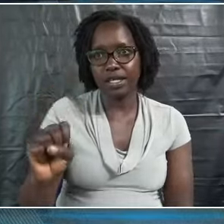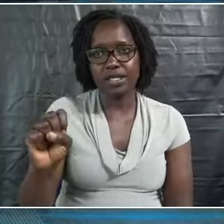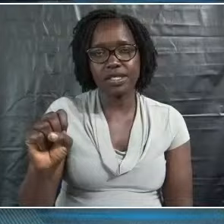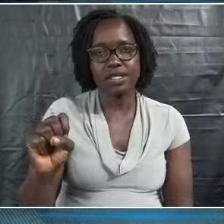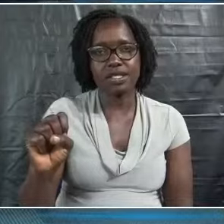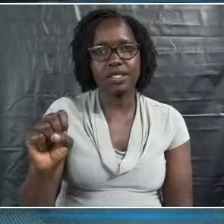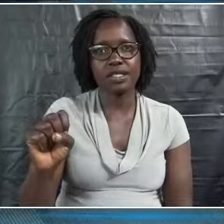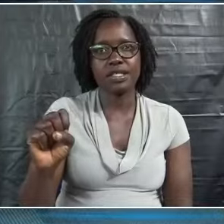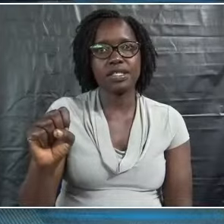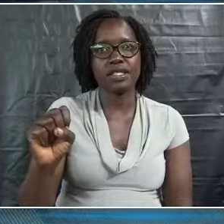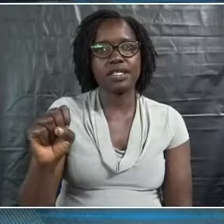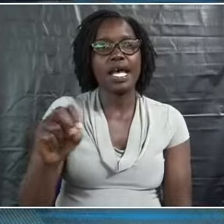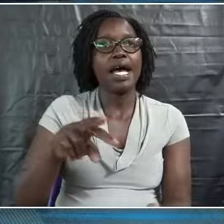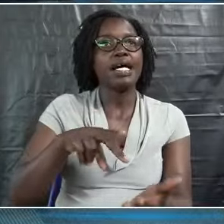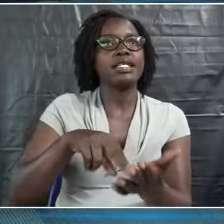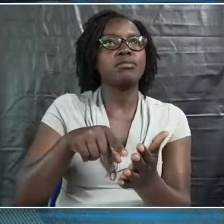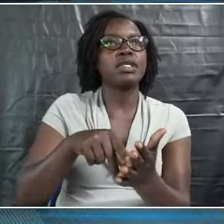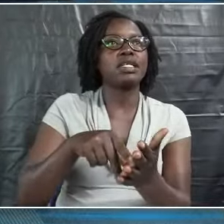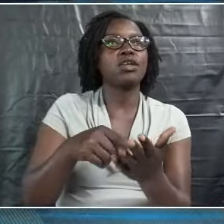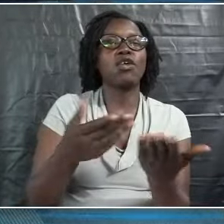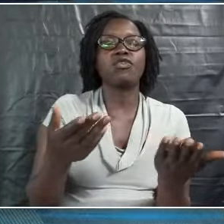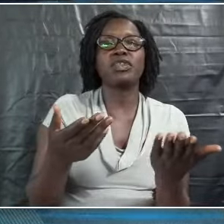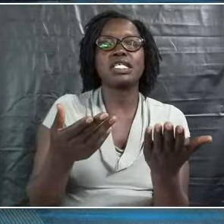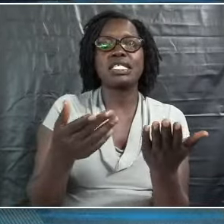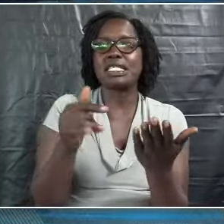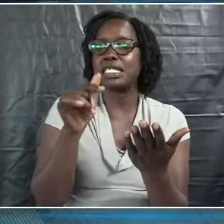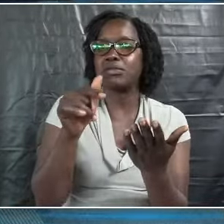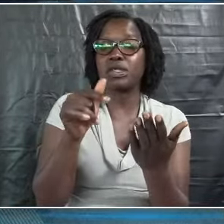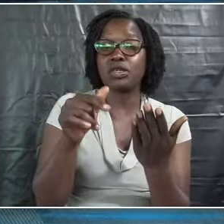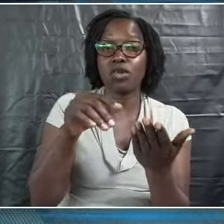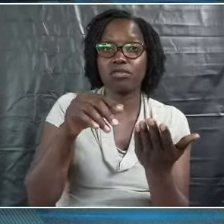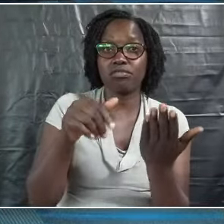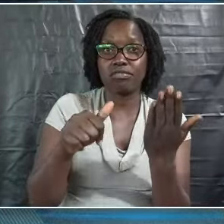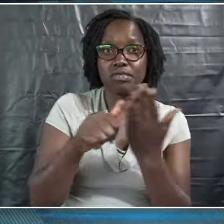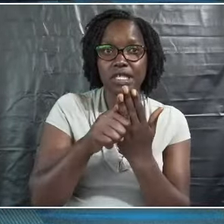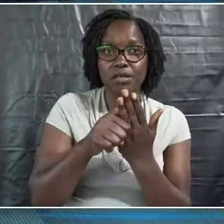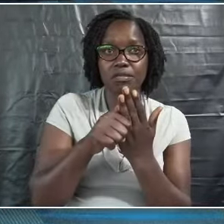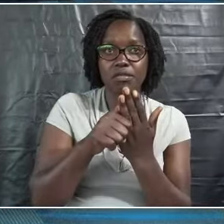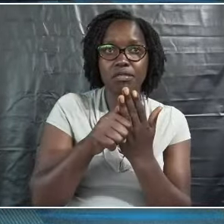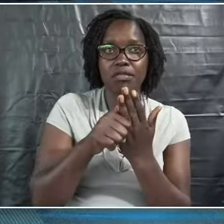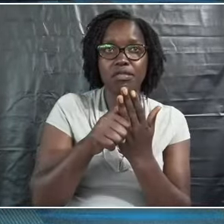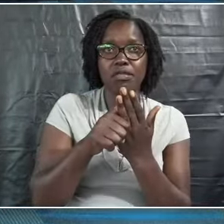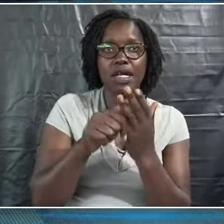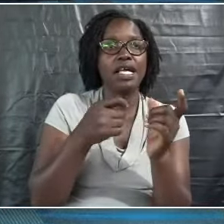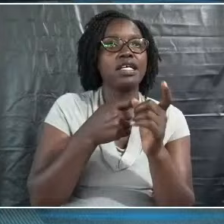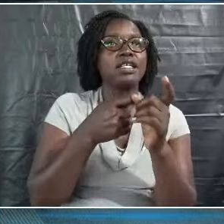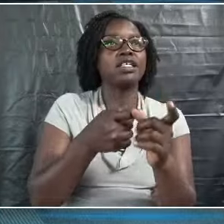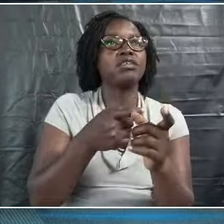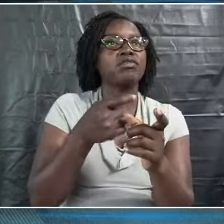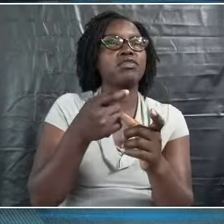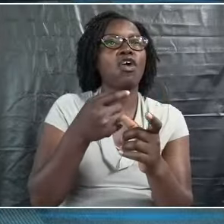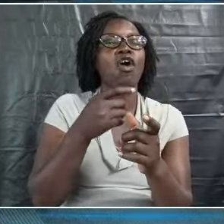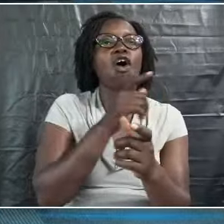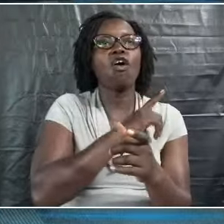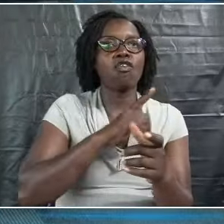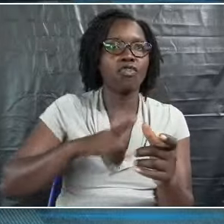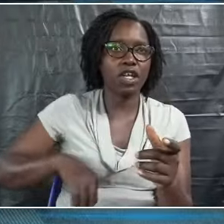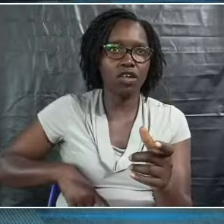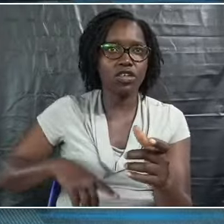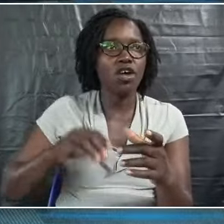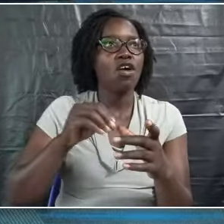The meaning of this particular name, gift of the Lord. All